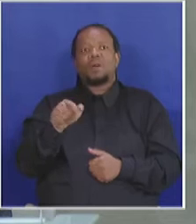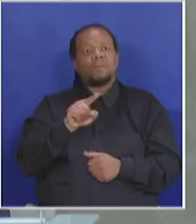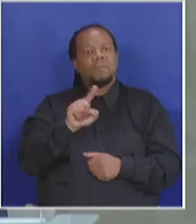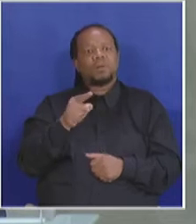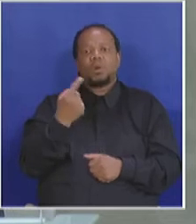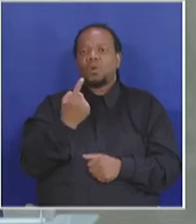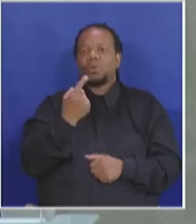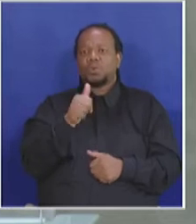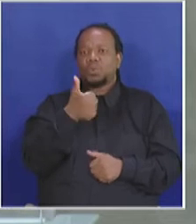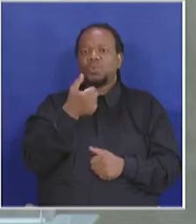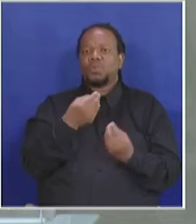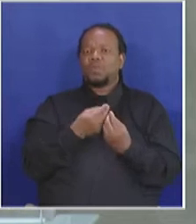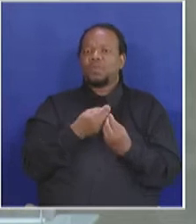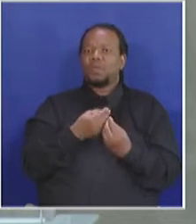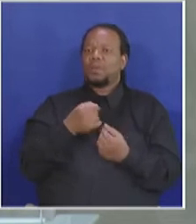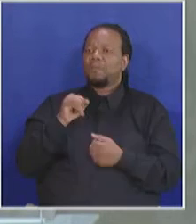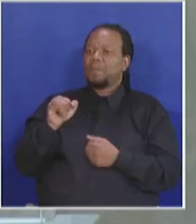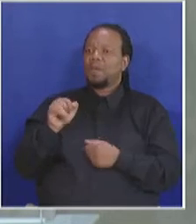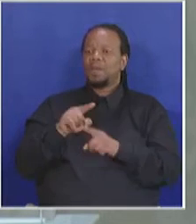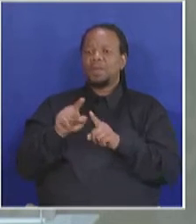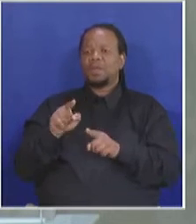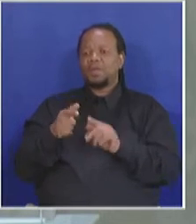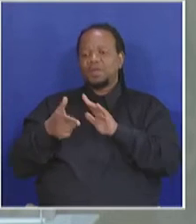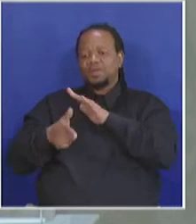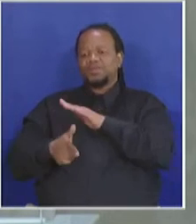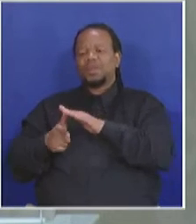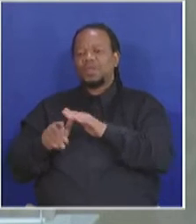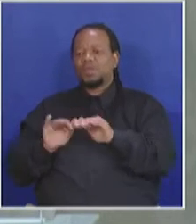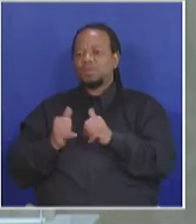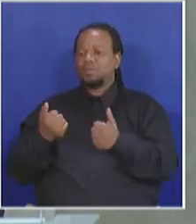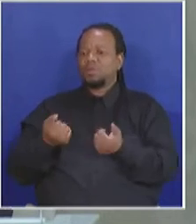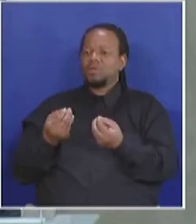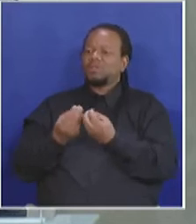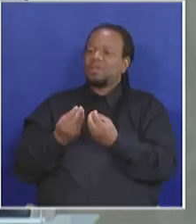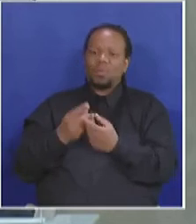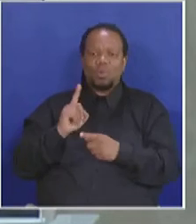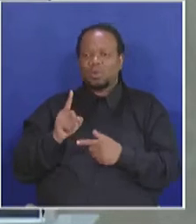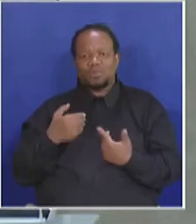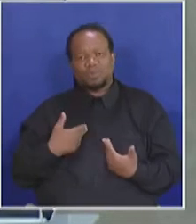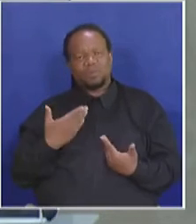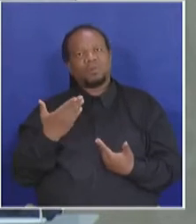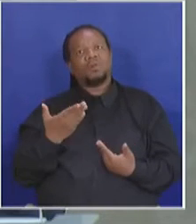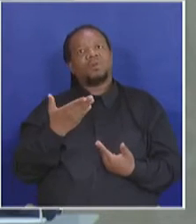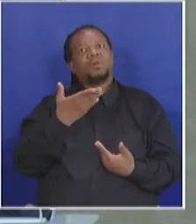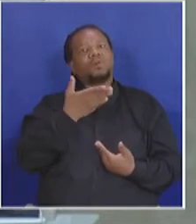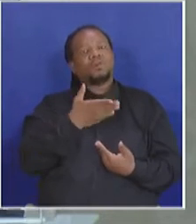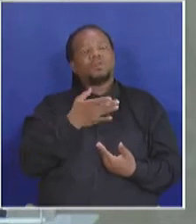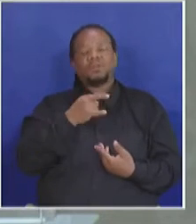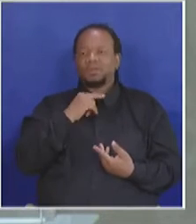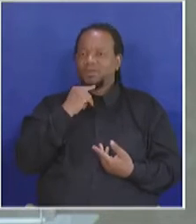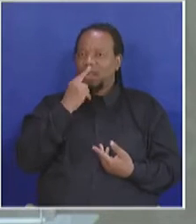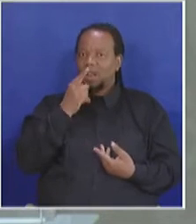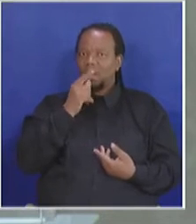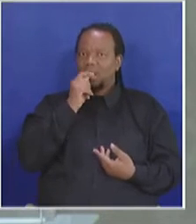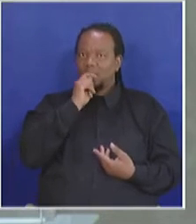know what is wrong. Big trains, small what, I don't know. Chairperson, let's look at here some truths that you can